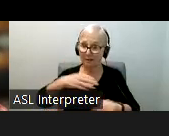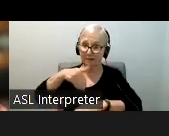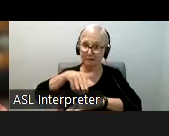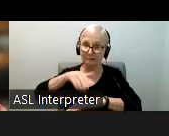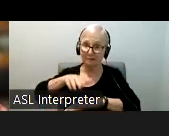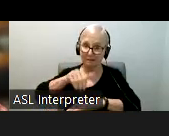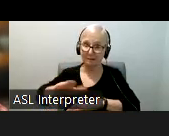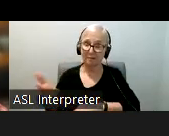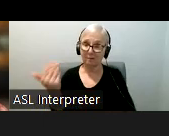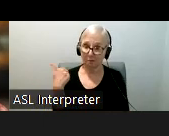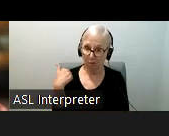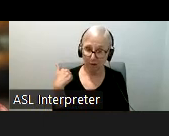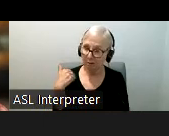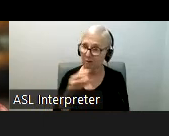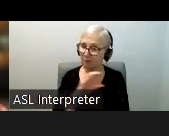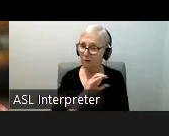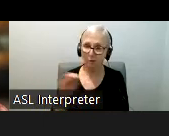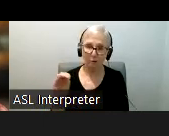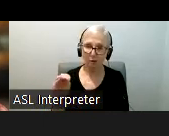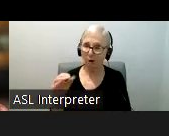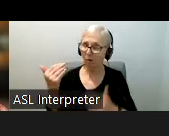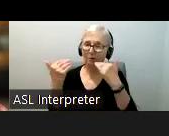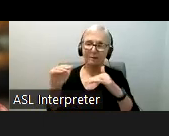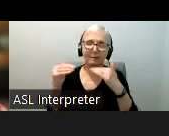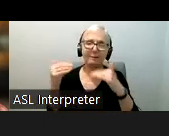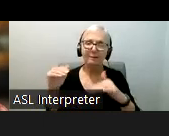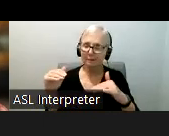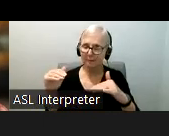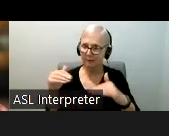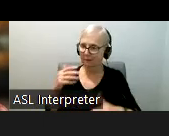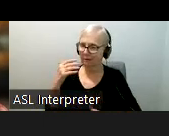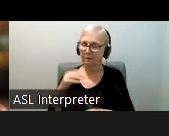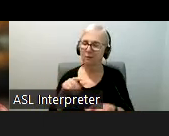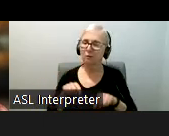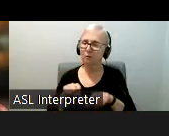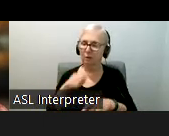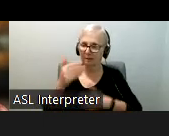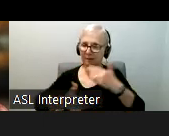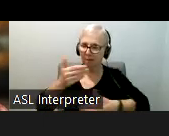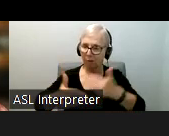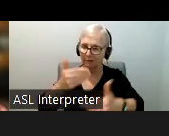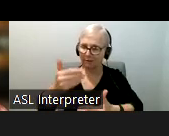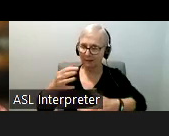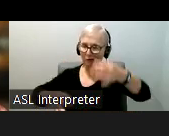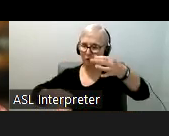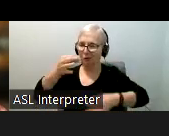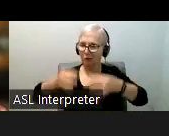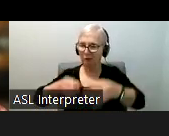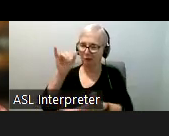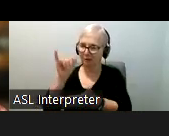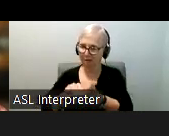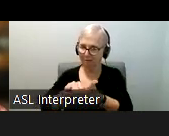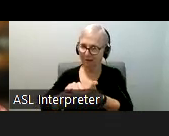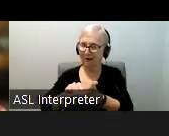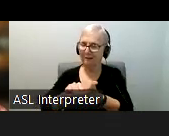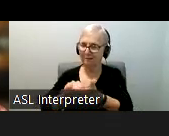submitted before. I mean, there's not any part of the process that judges that volume